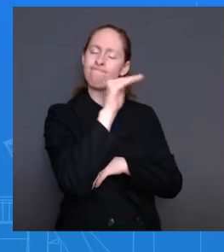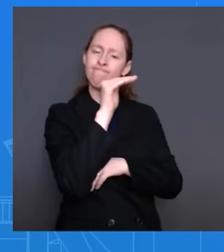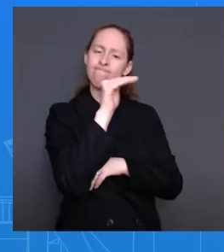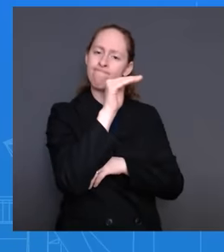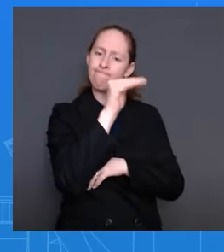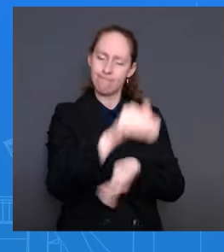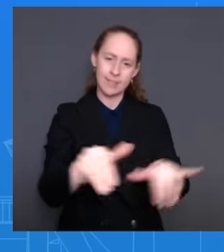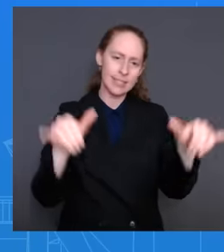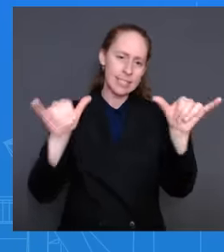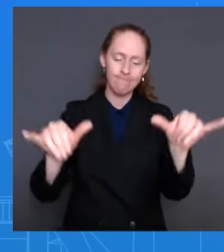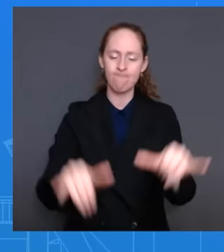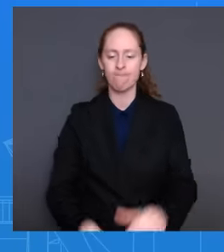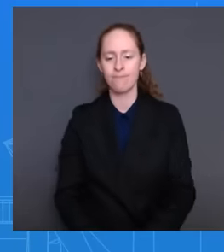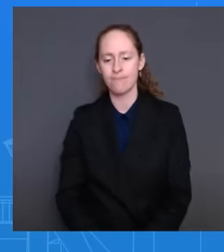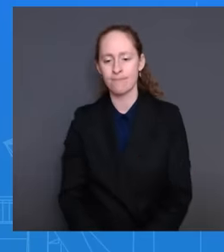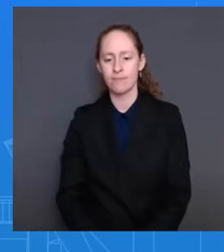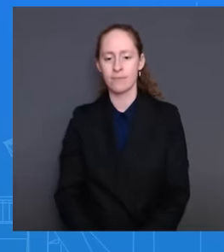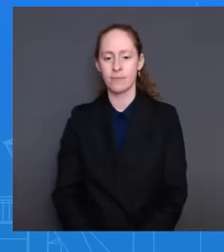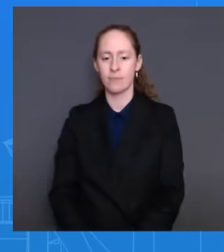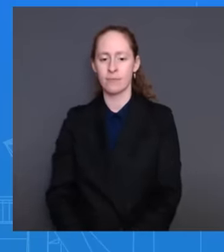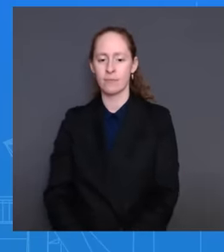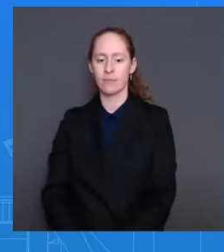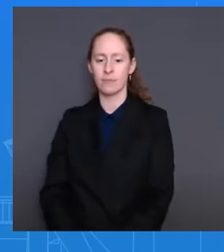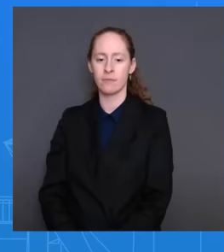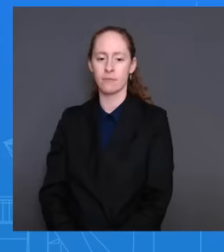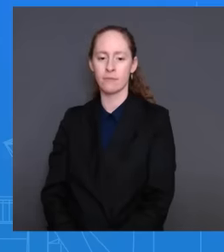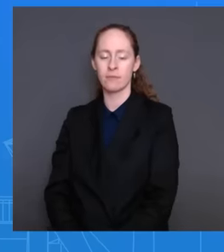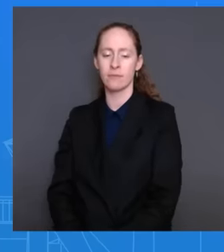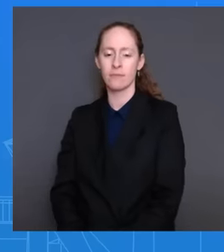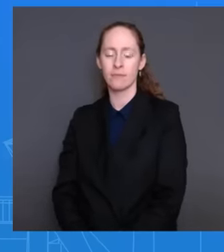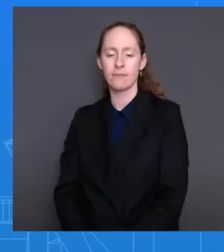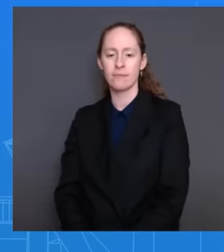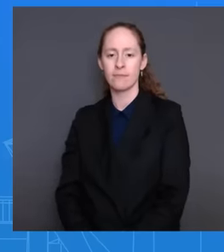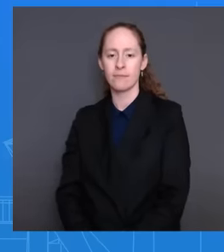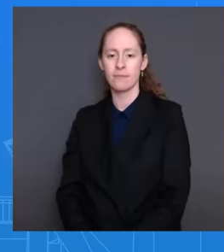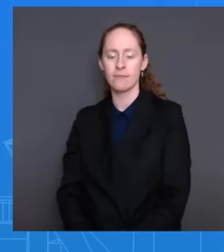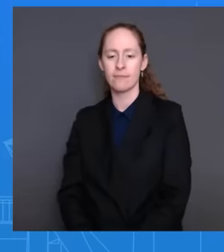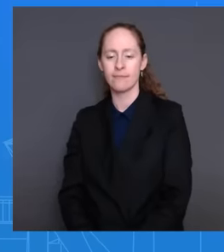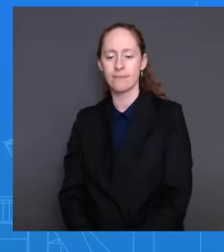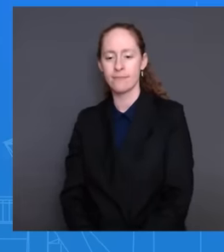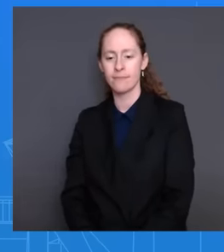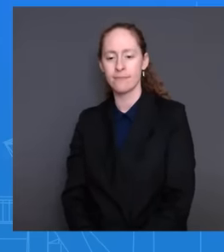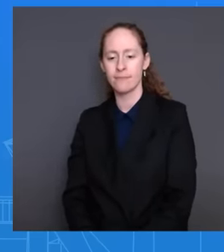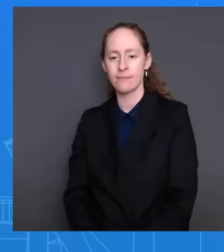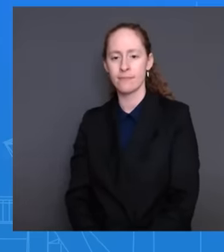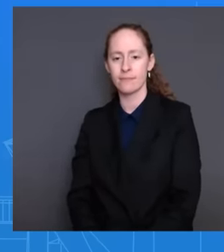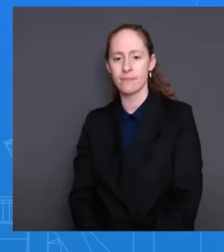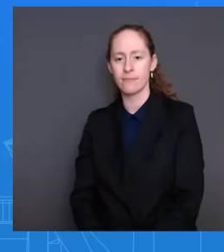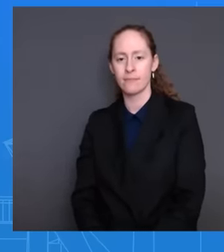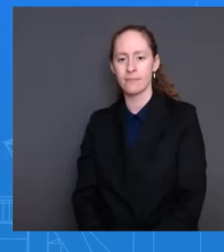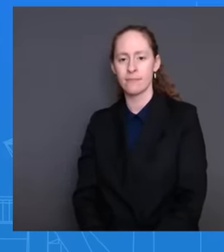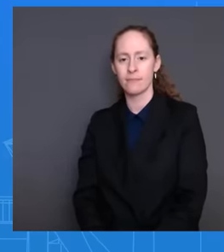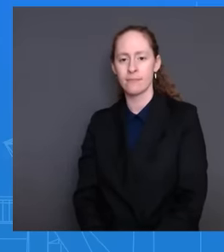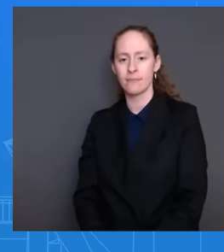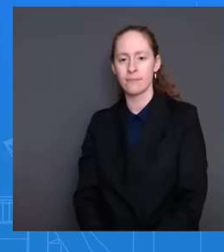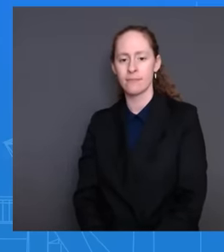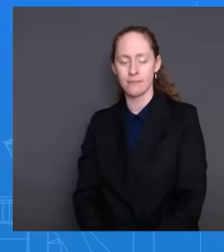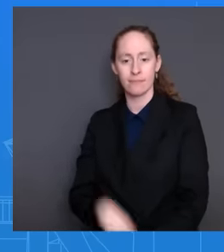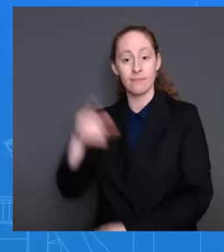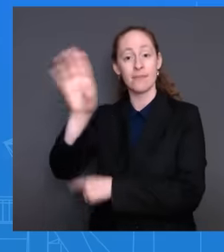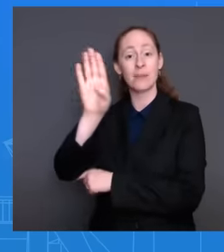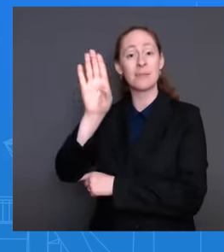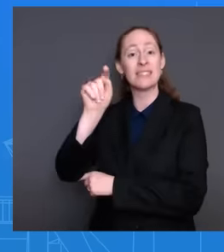Can we come back to the back? I'm right here. Thank you so much. I have a BTS question and also a Taiwan question. A BTS question? Yeah, okay.